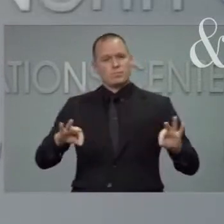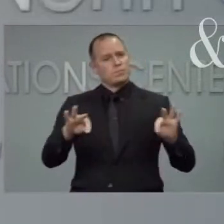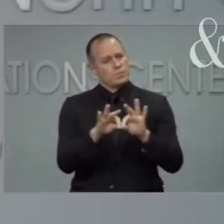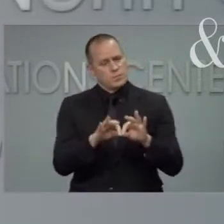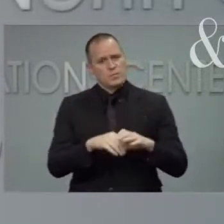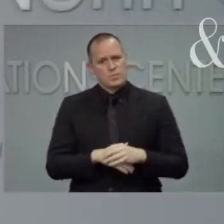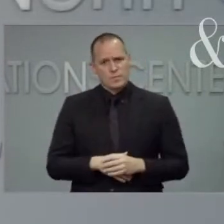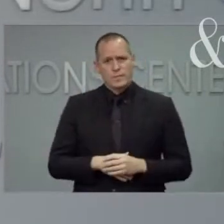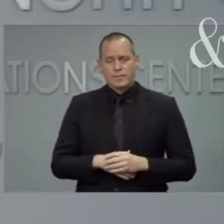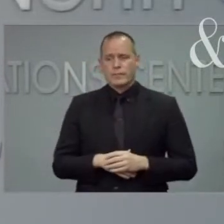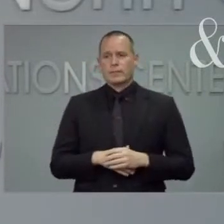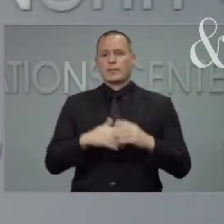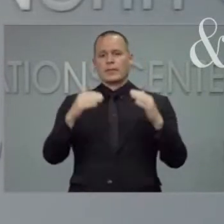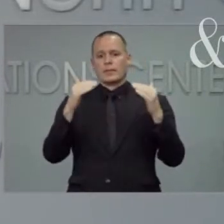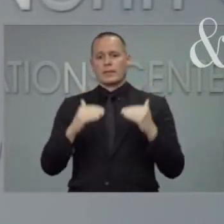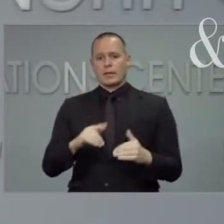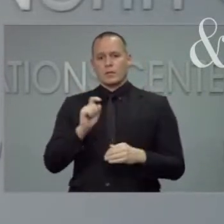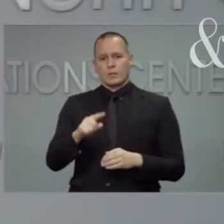Next question, please.